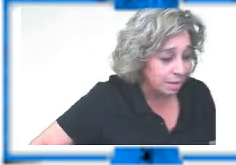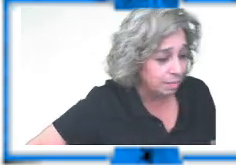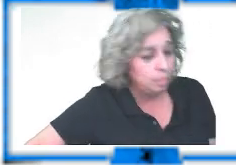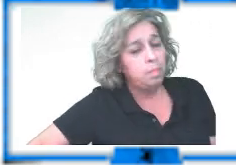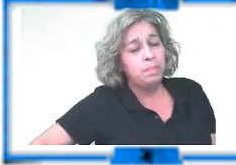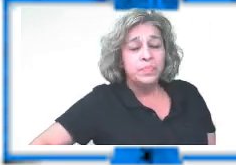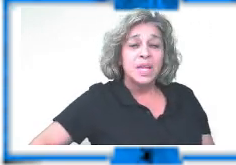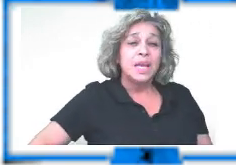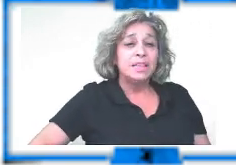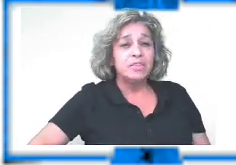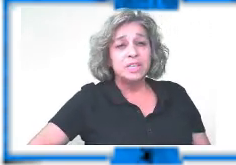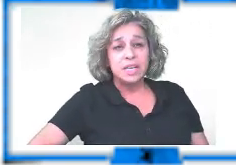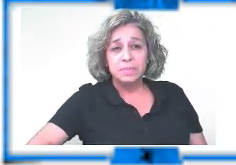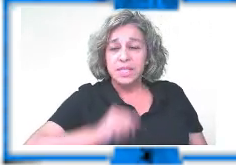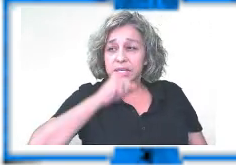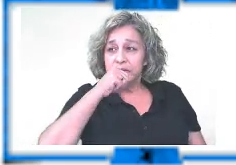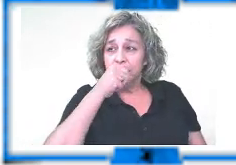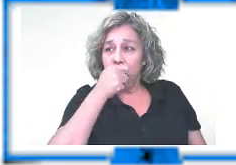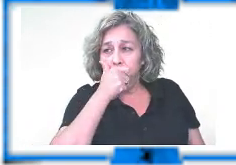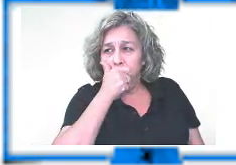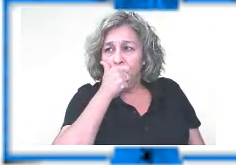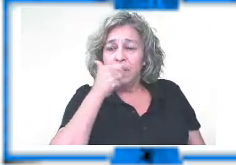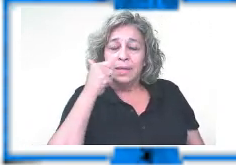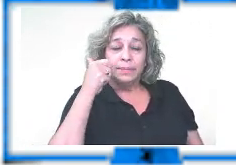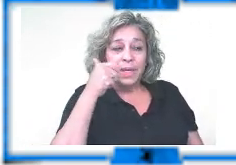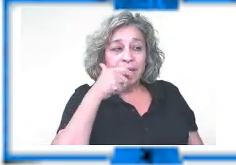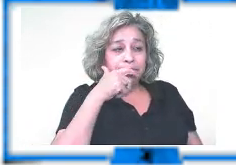happy, and they're attempting to